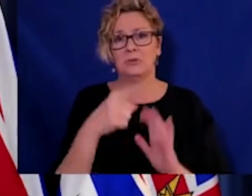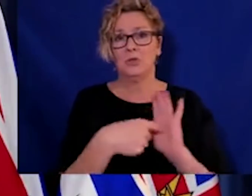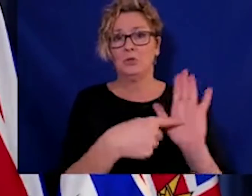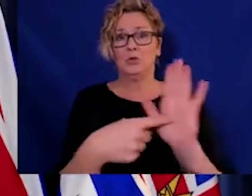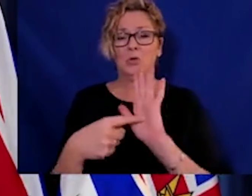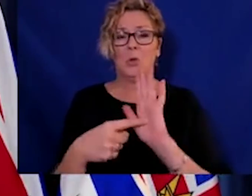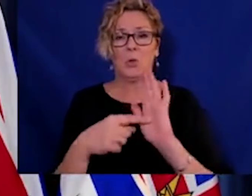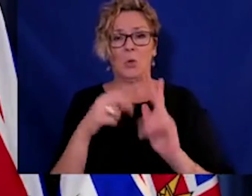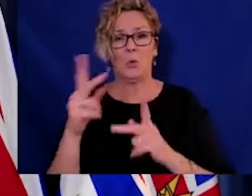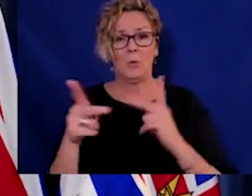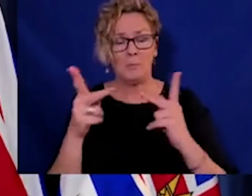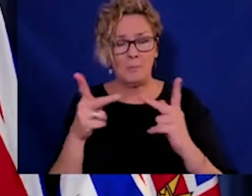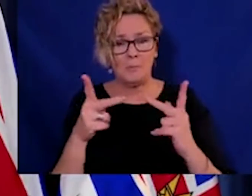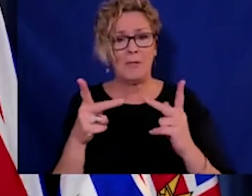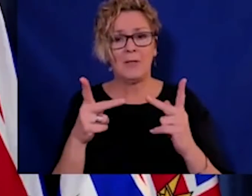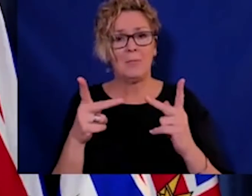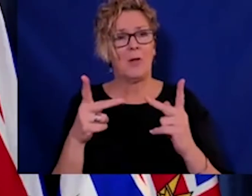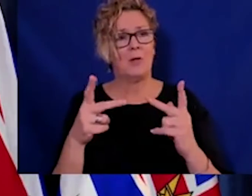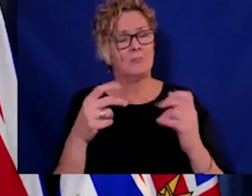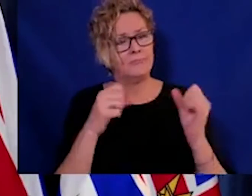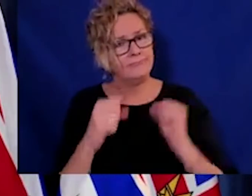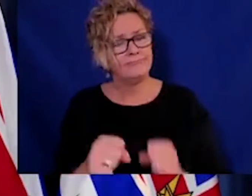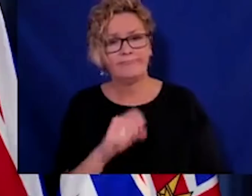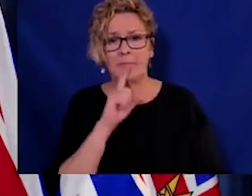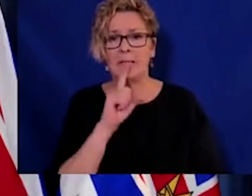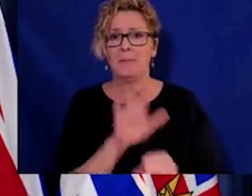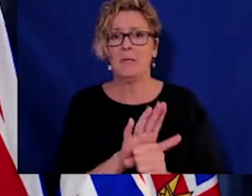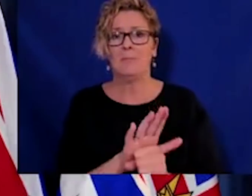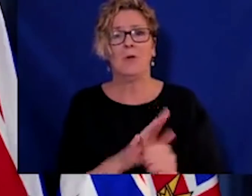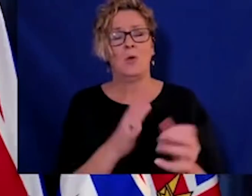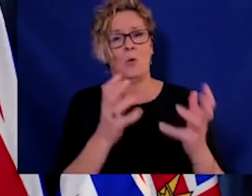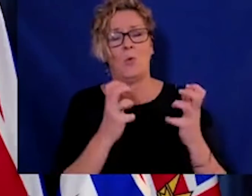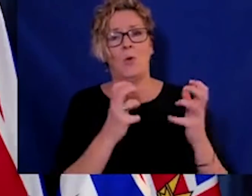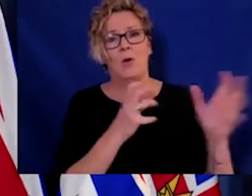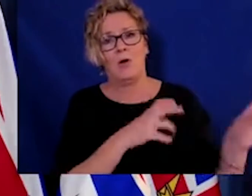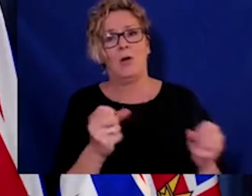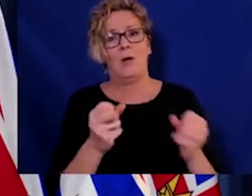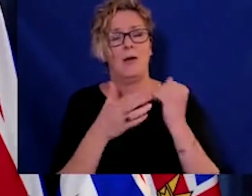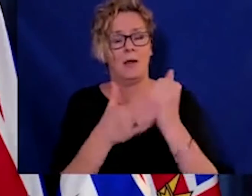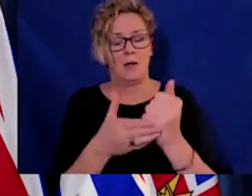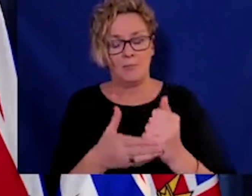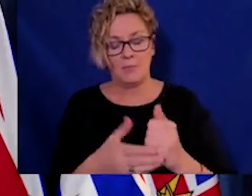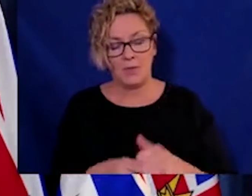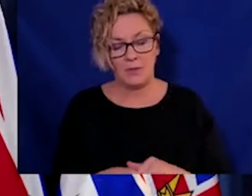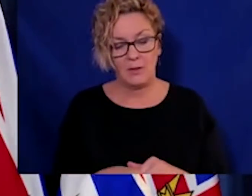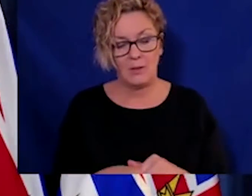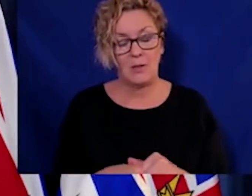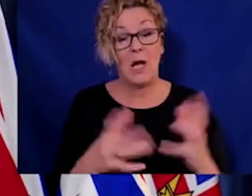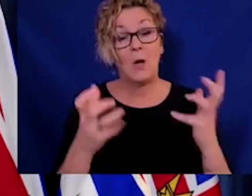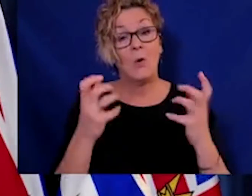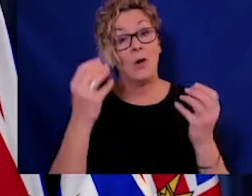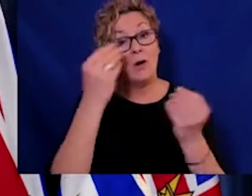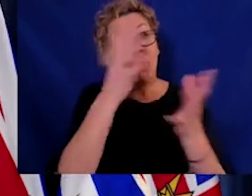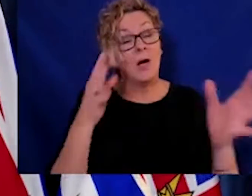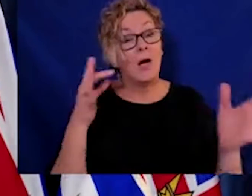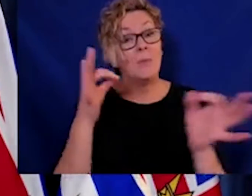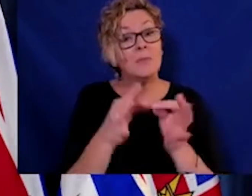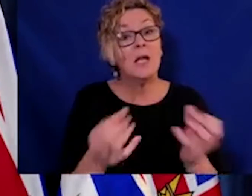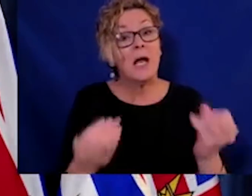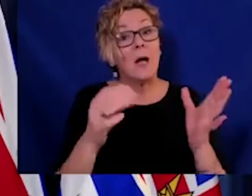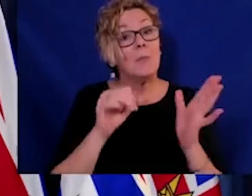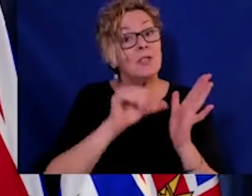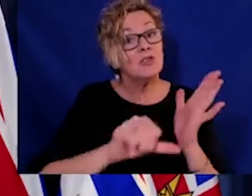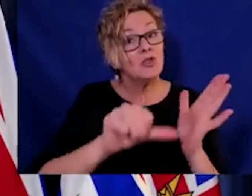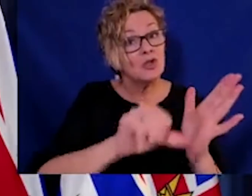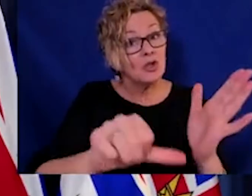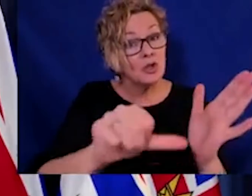are committed to helping people in this time of pandemic. I want to also report on the number of surgeries that